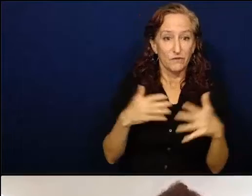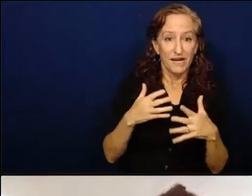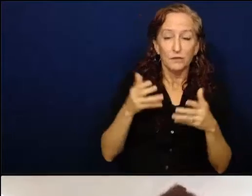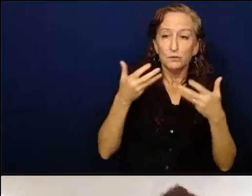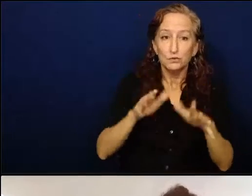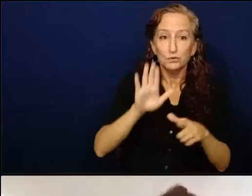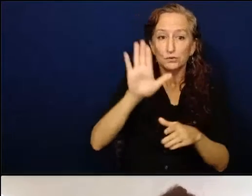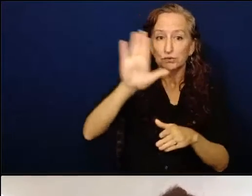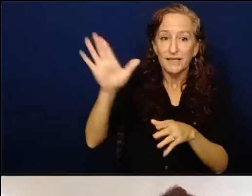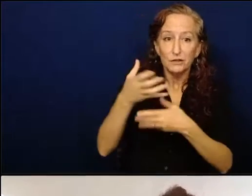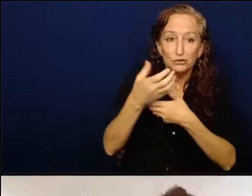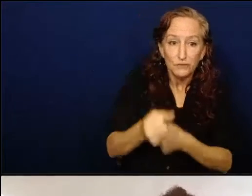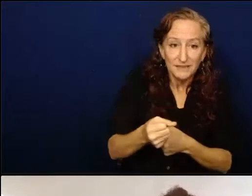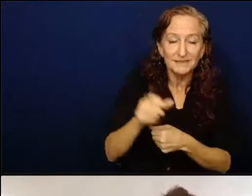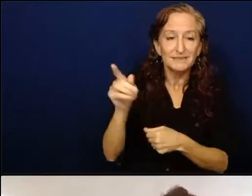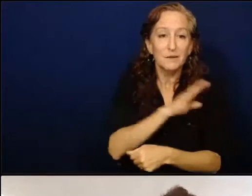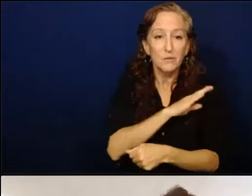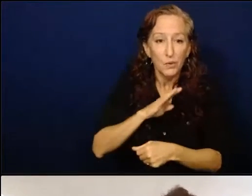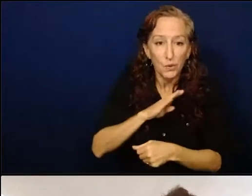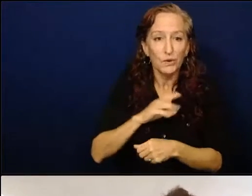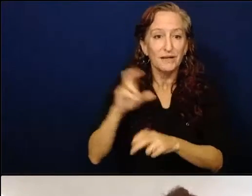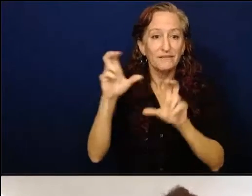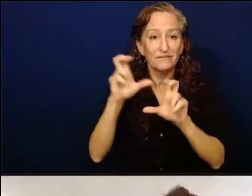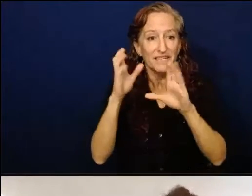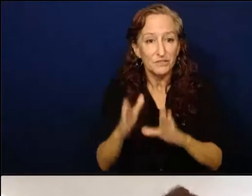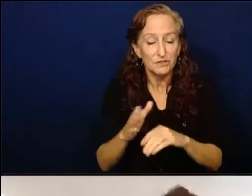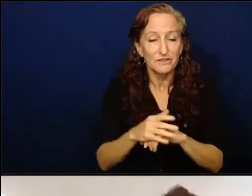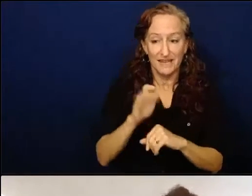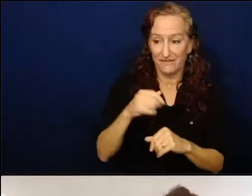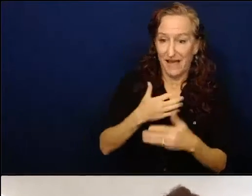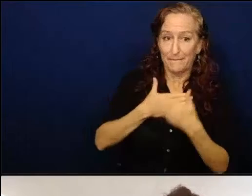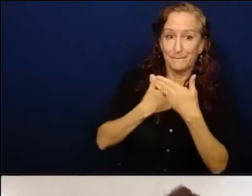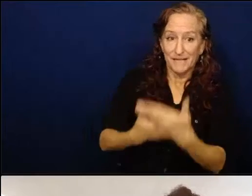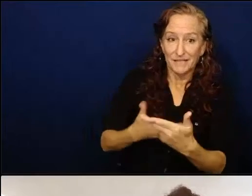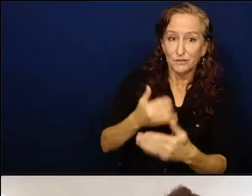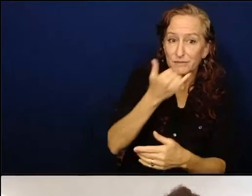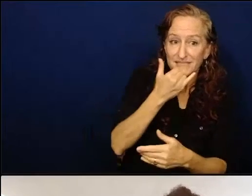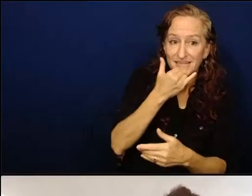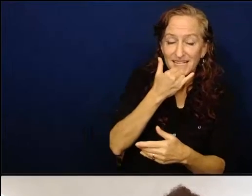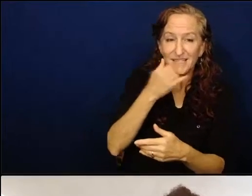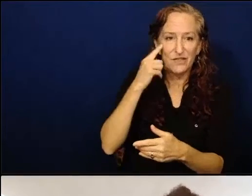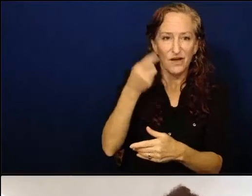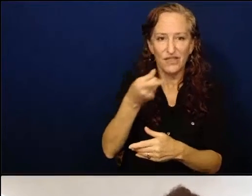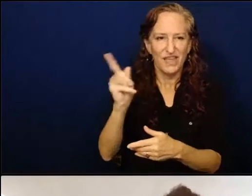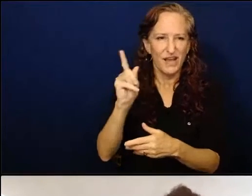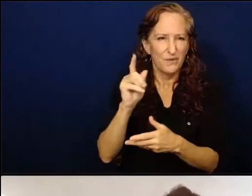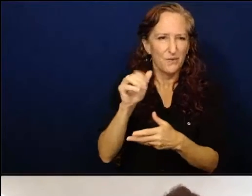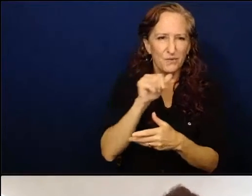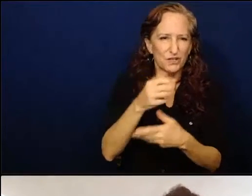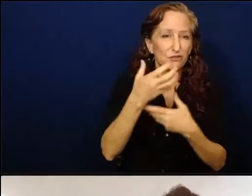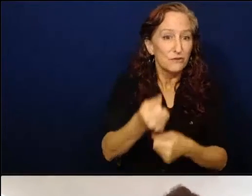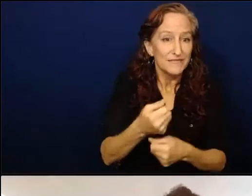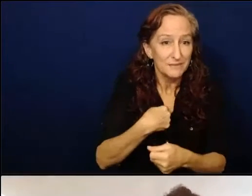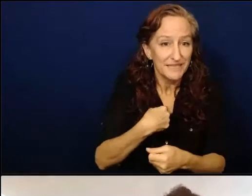employees if I admitted to mistakes. And I realized that wasn't the case, that admitting them is a key part of building trust, and showing that